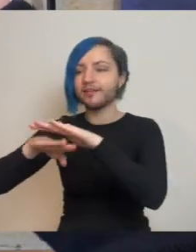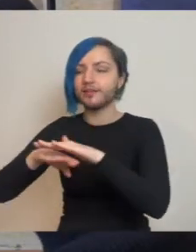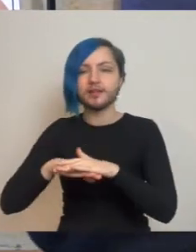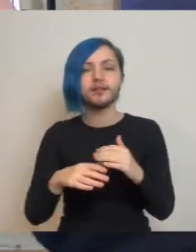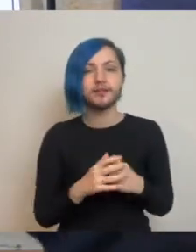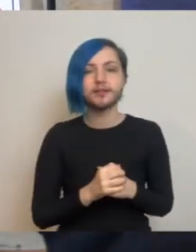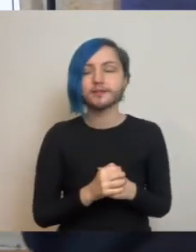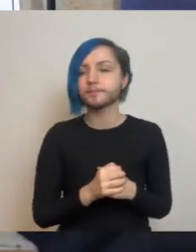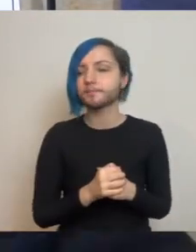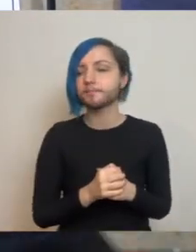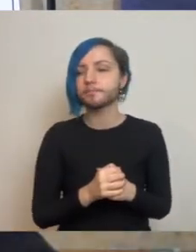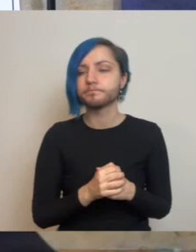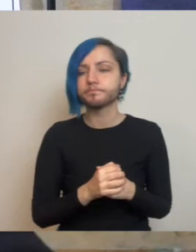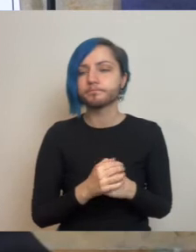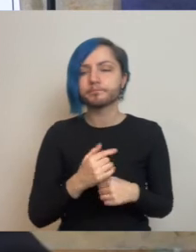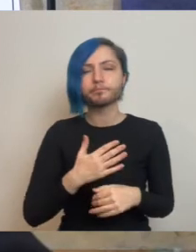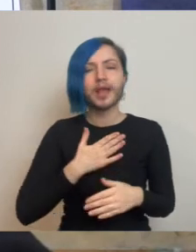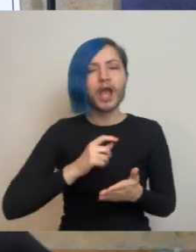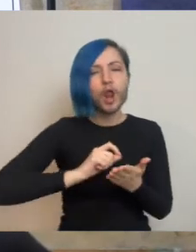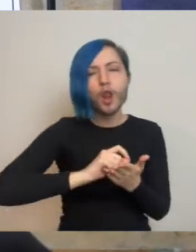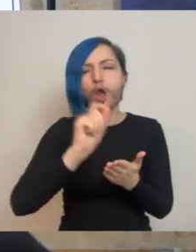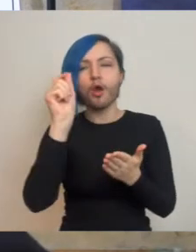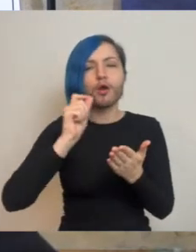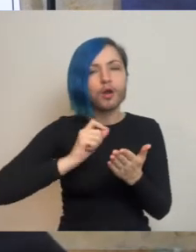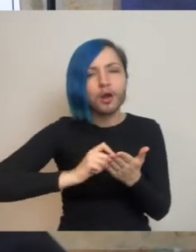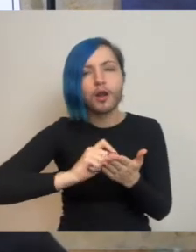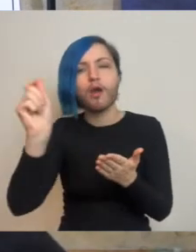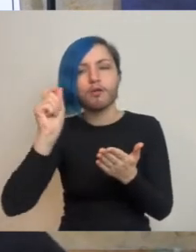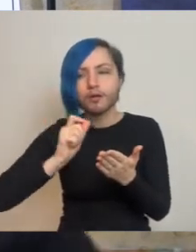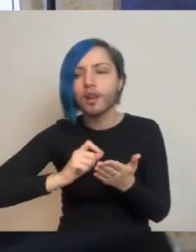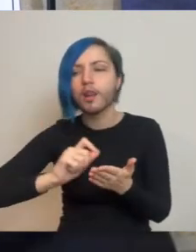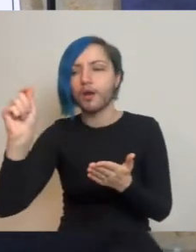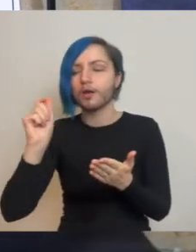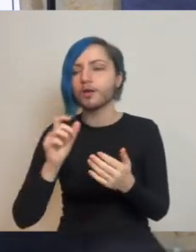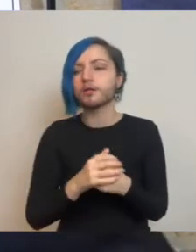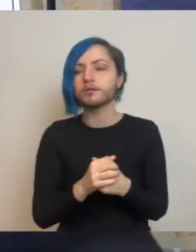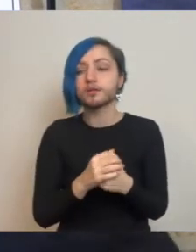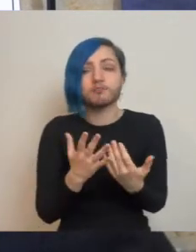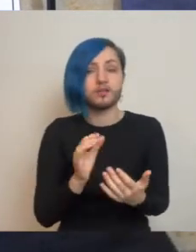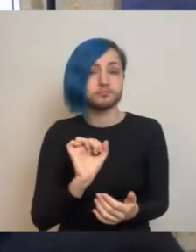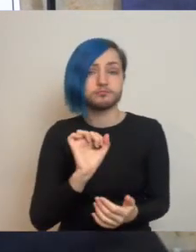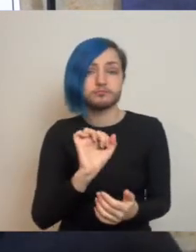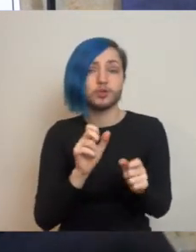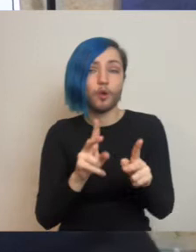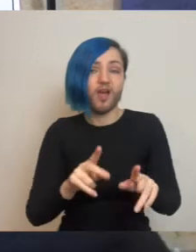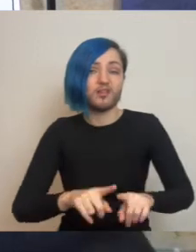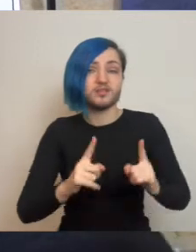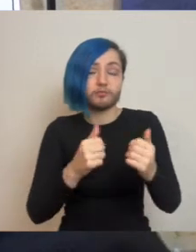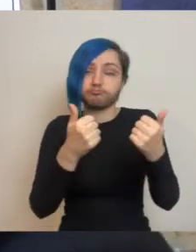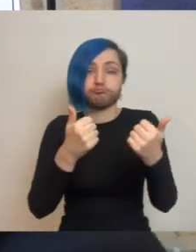I'm sticking to sort of long marks, long brush strokes, but you can do anything really.